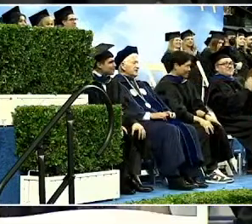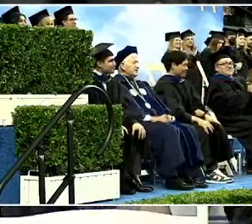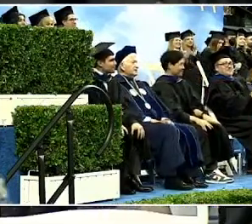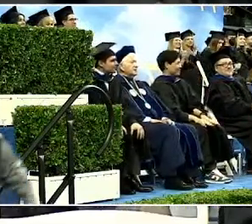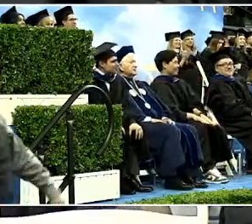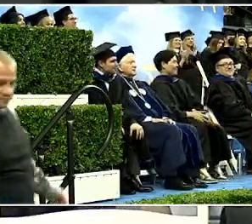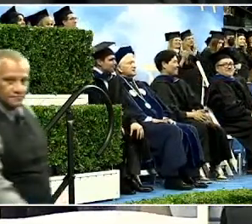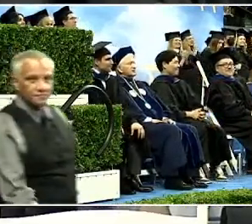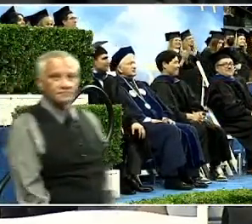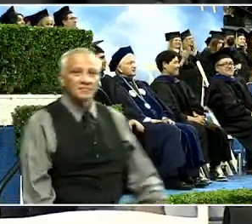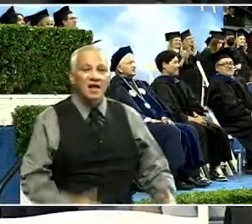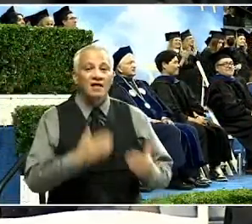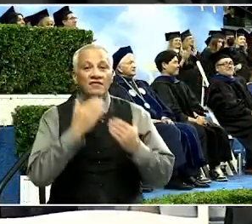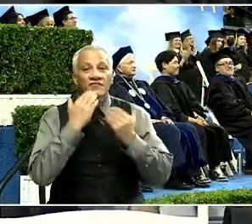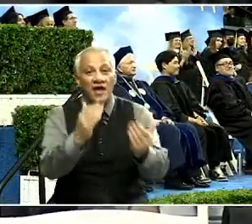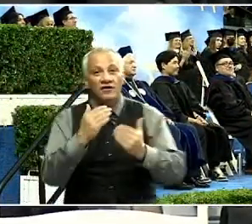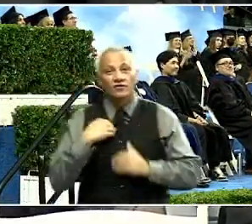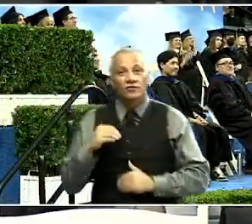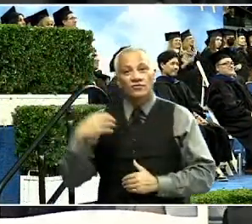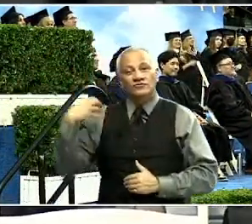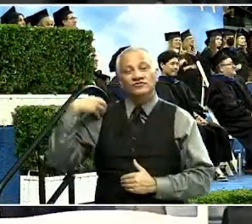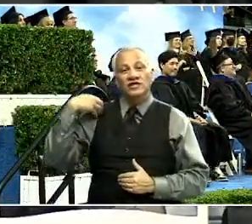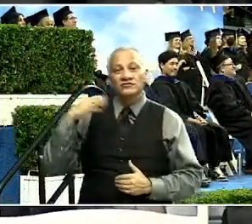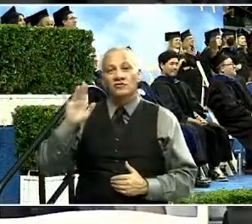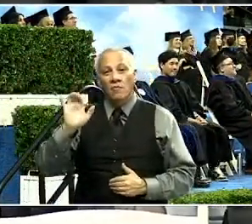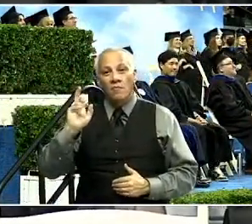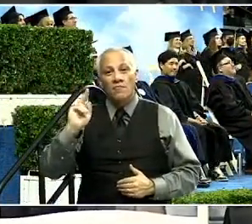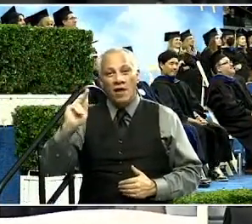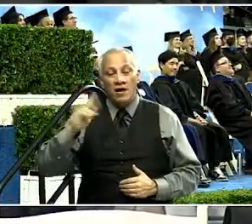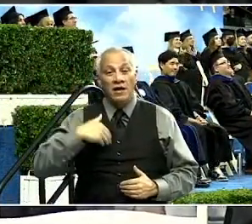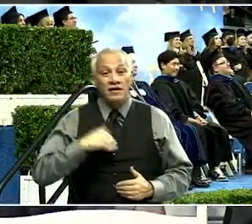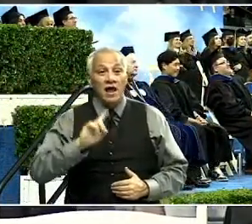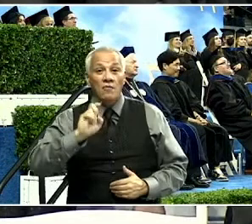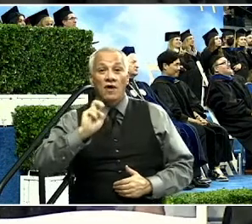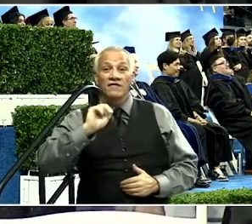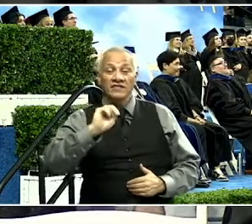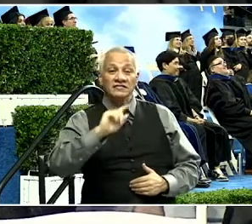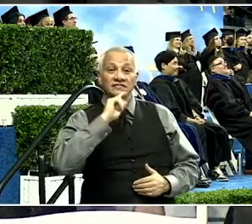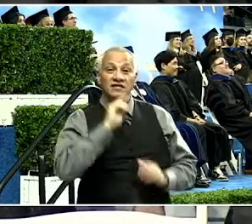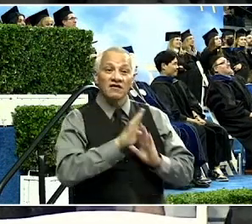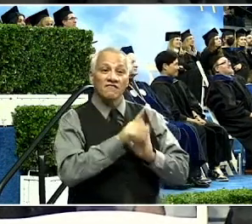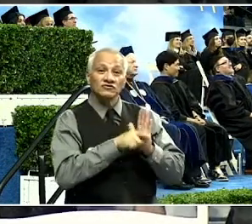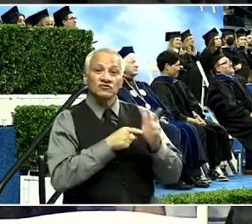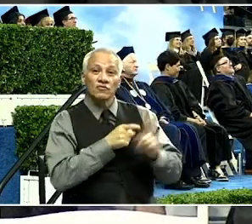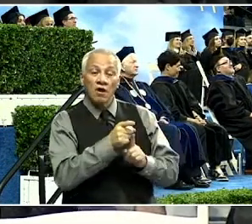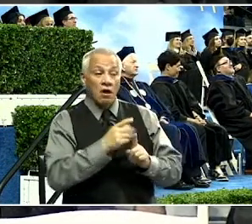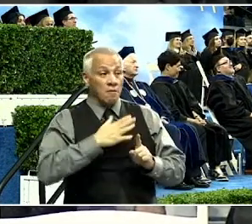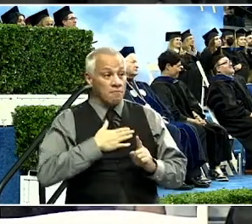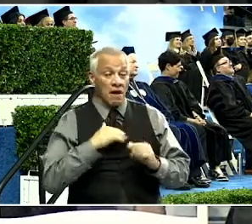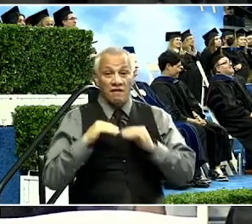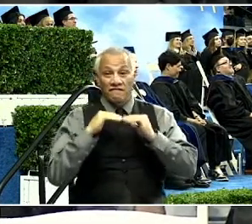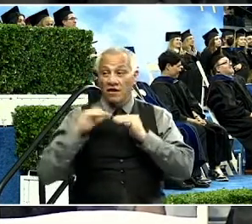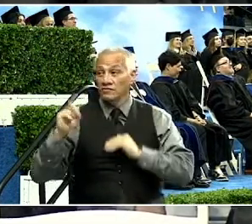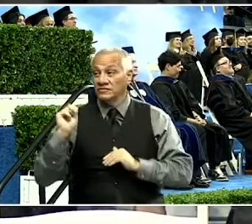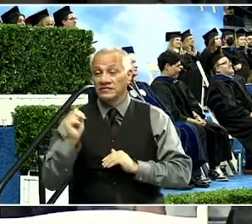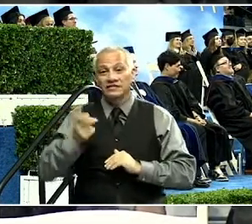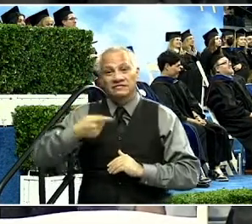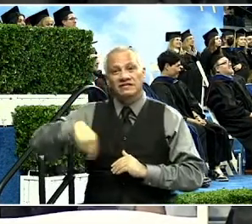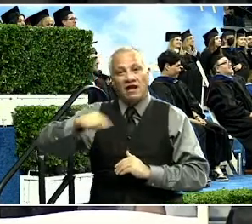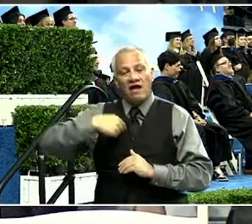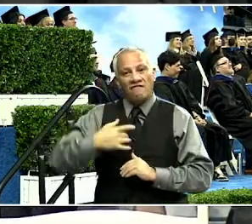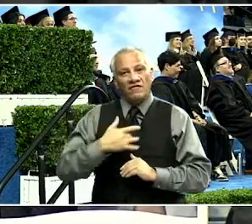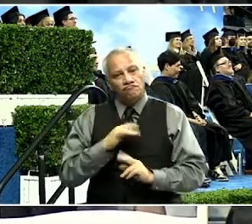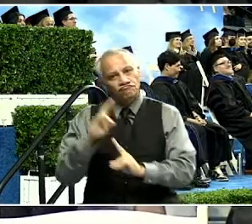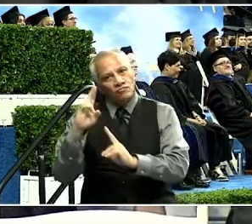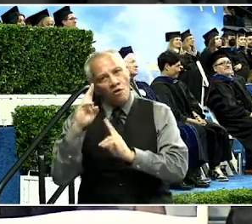Thank you, Chancellor Block. My name is Adriana Galvan, Dean of Undergraduate Education. My fellow deans and I are honored to acknowledge the students